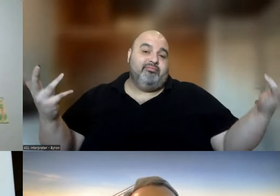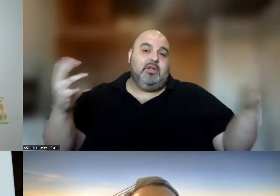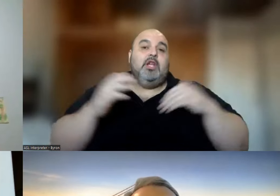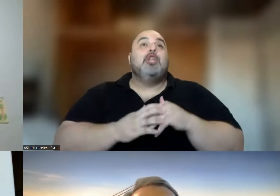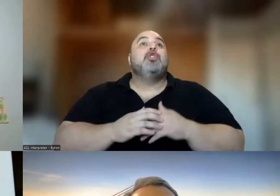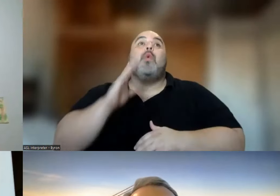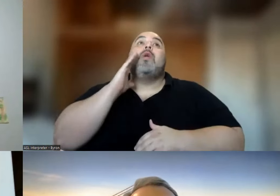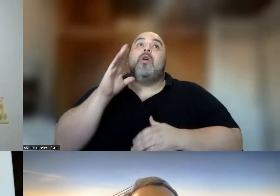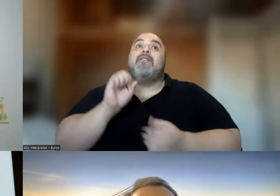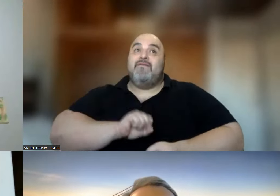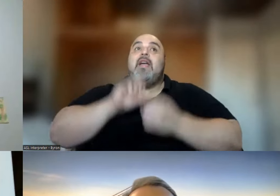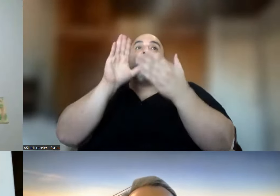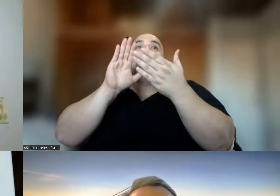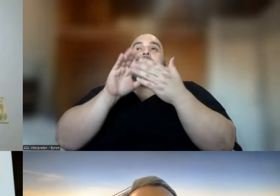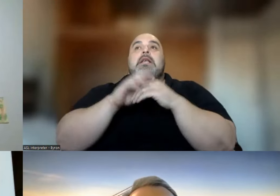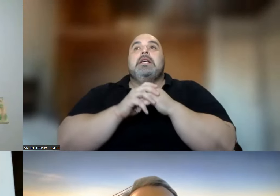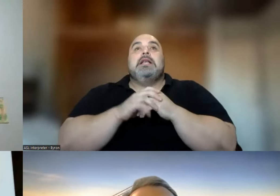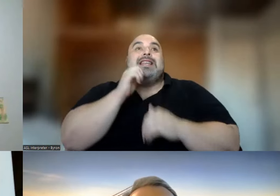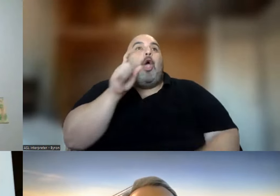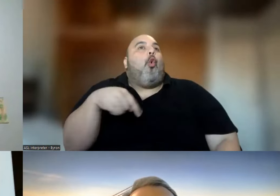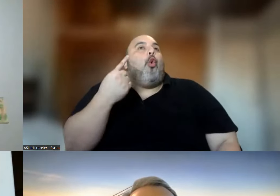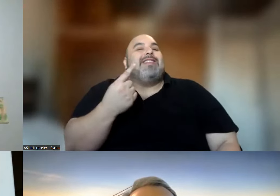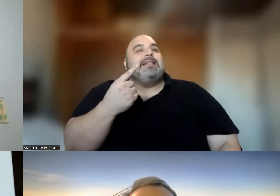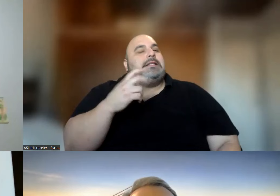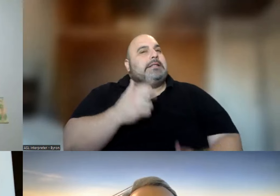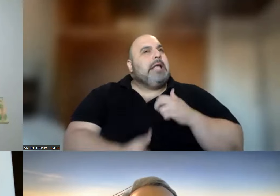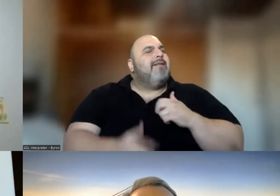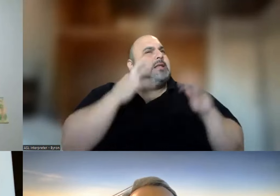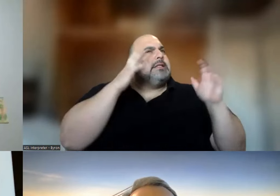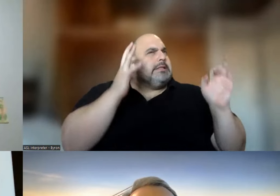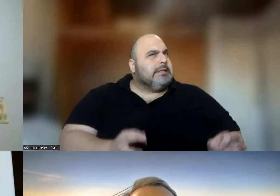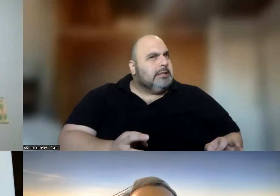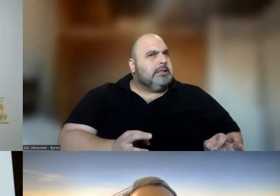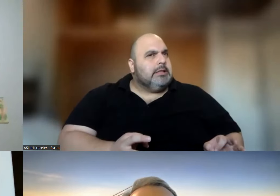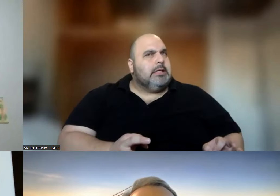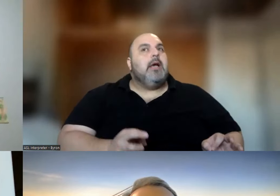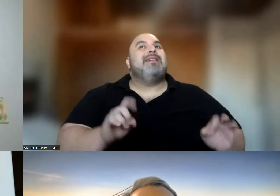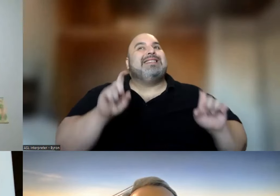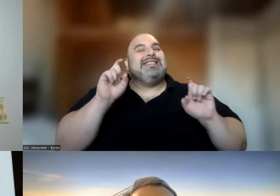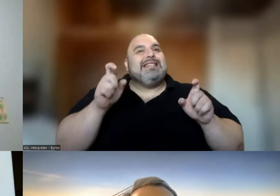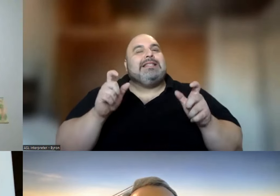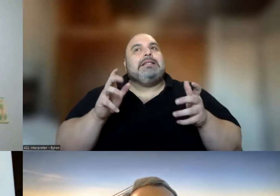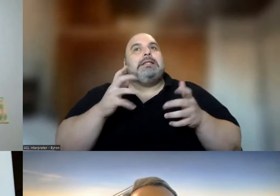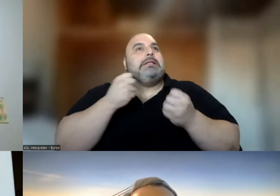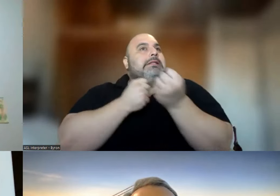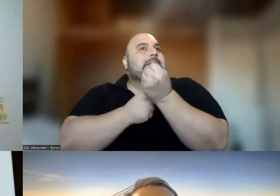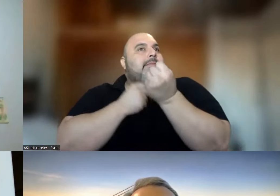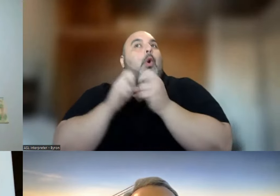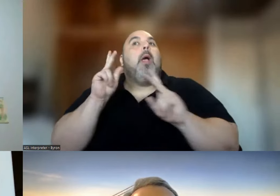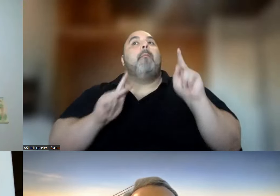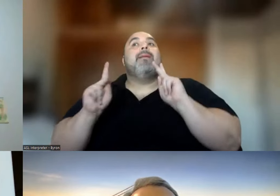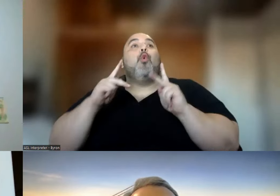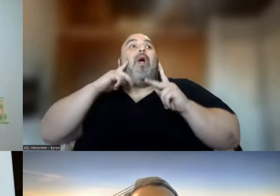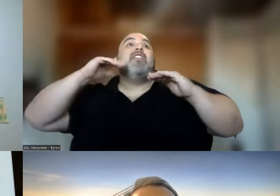to be faced with not just some hard decisions, but the need to rally around people that are expecting and have